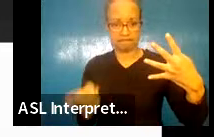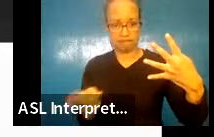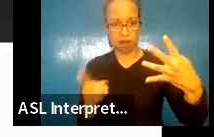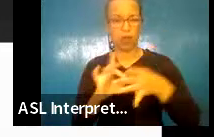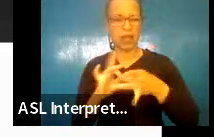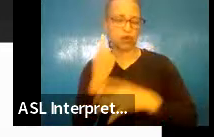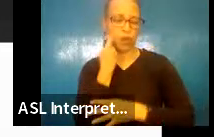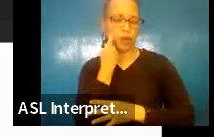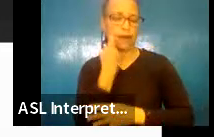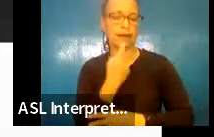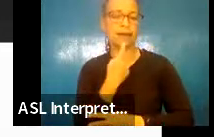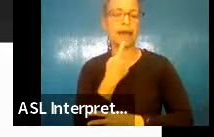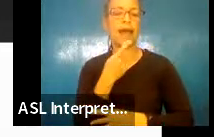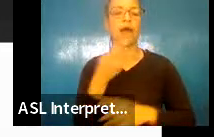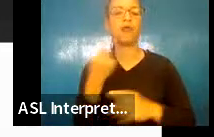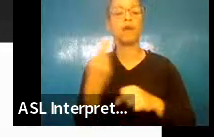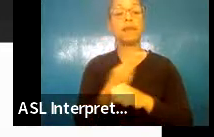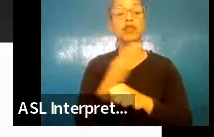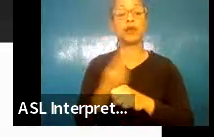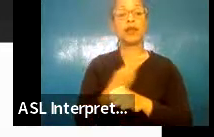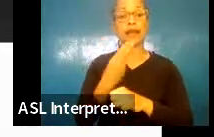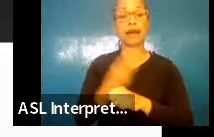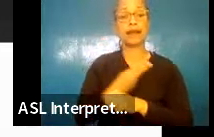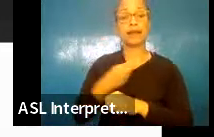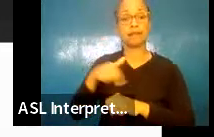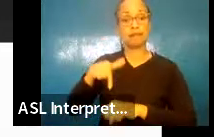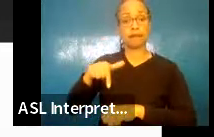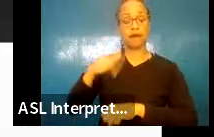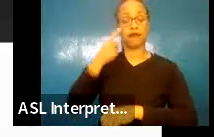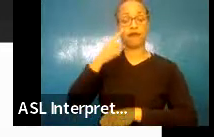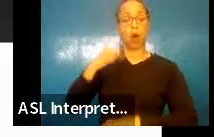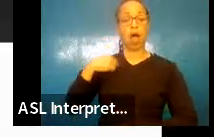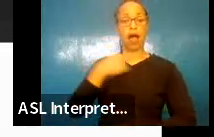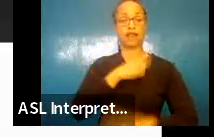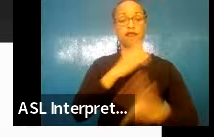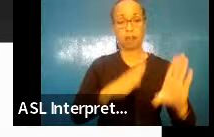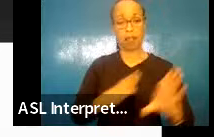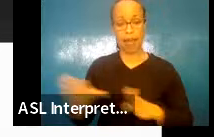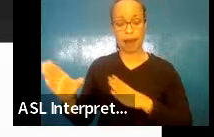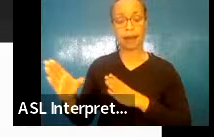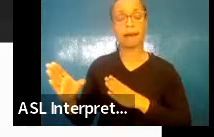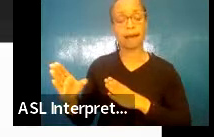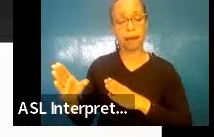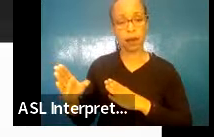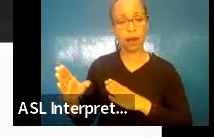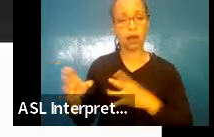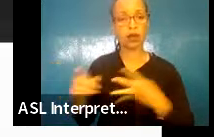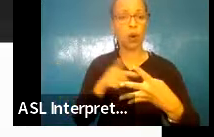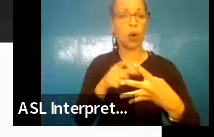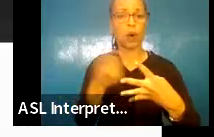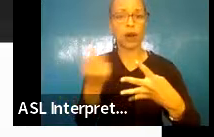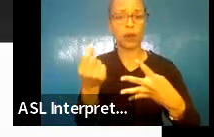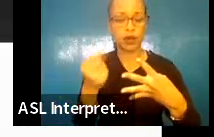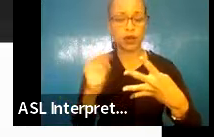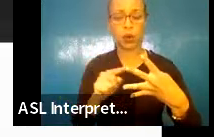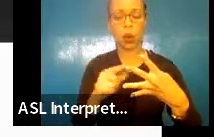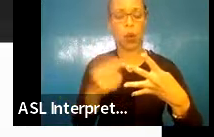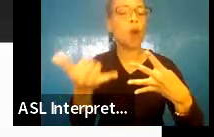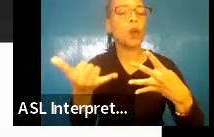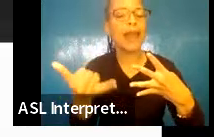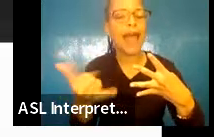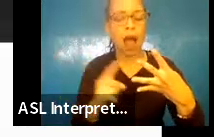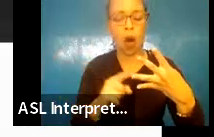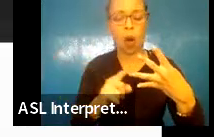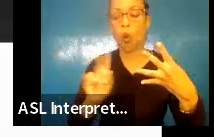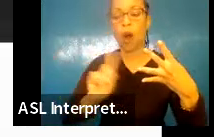We've been using this also internally for planning purposes. What have we done so far? Where are we now? Where are we